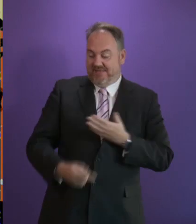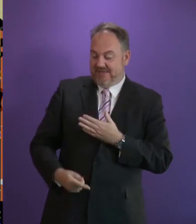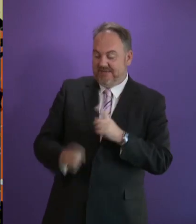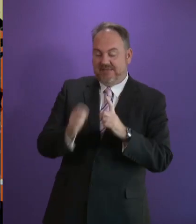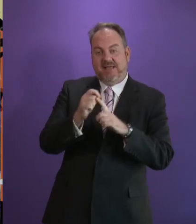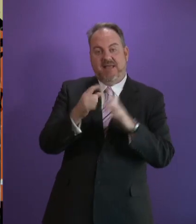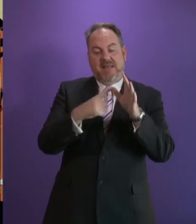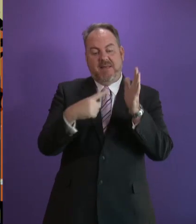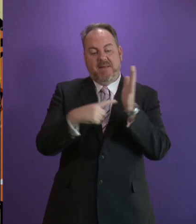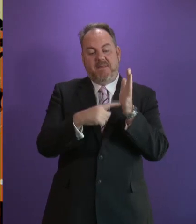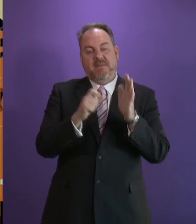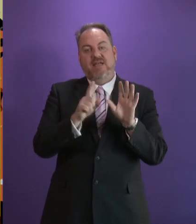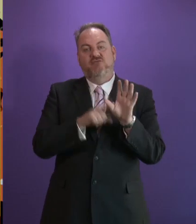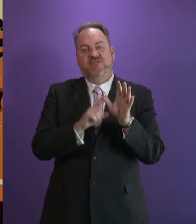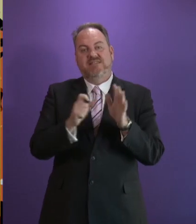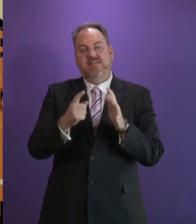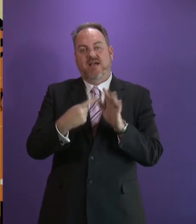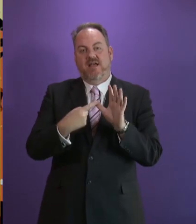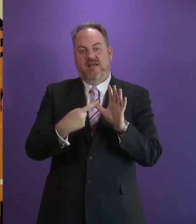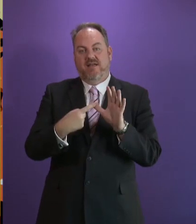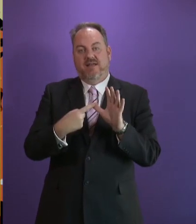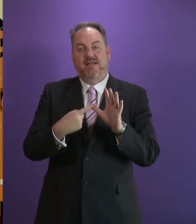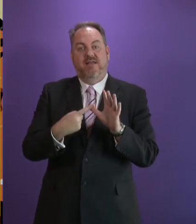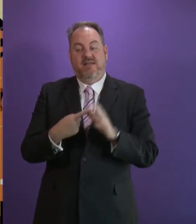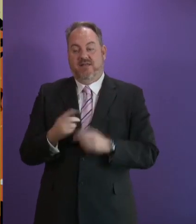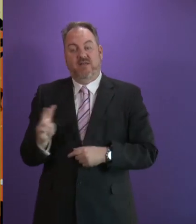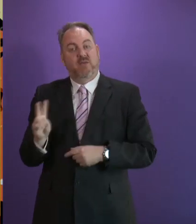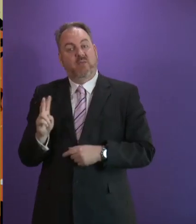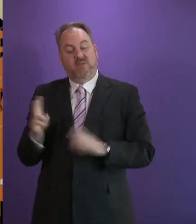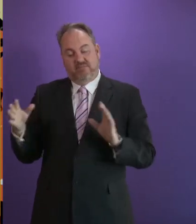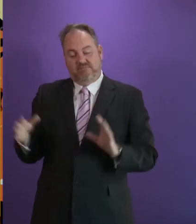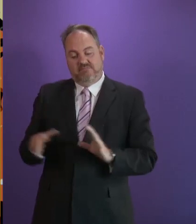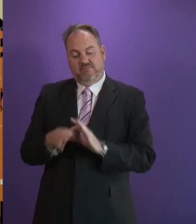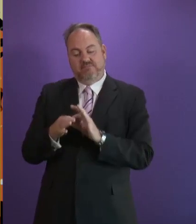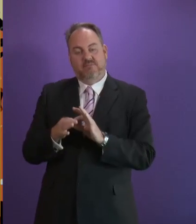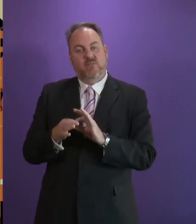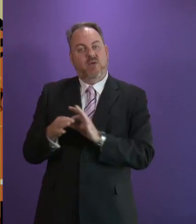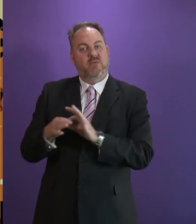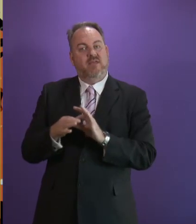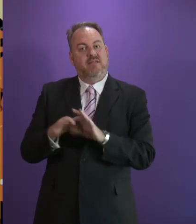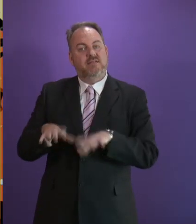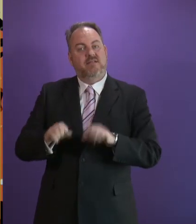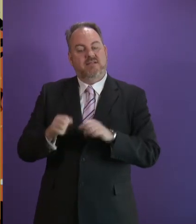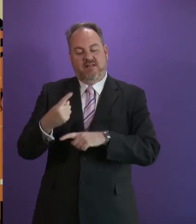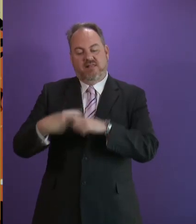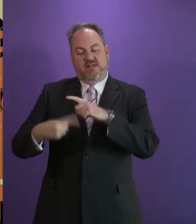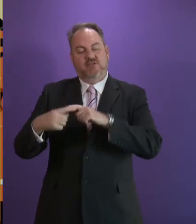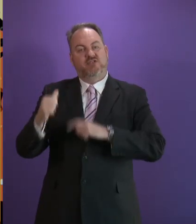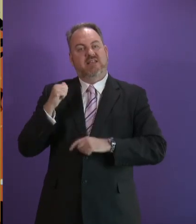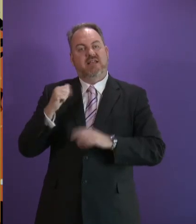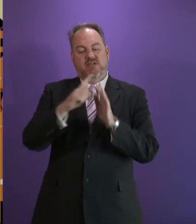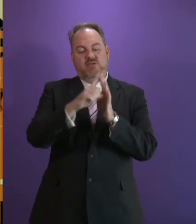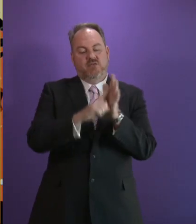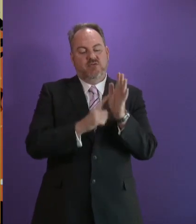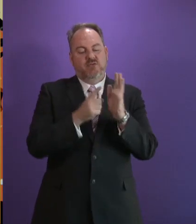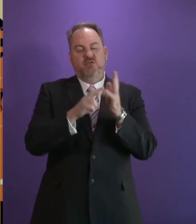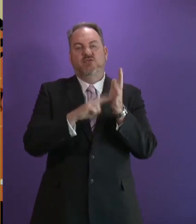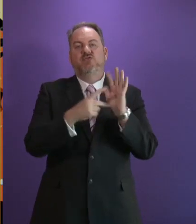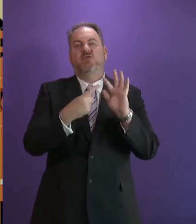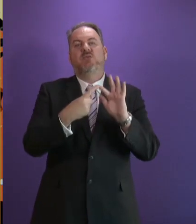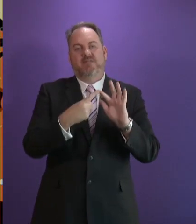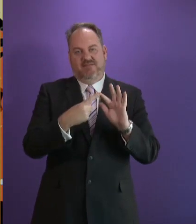And come. We came together last year in June to work on a project